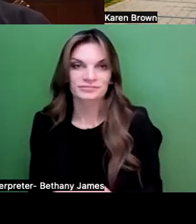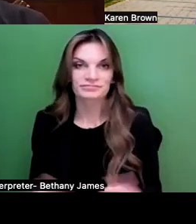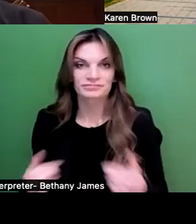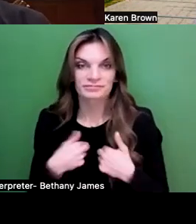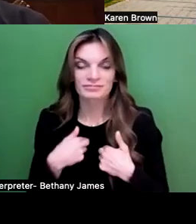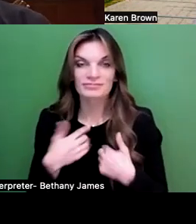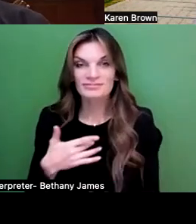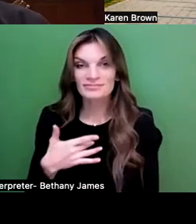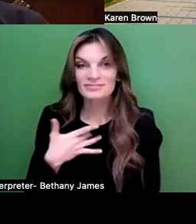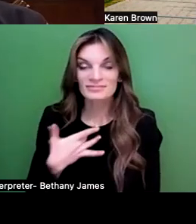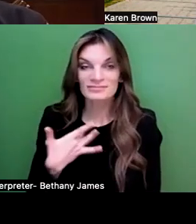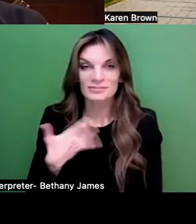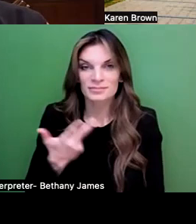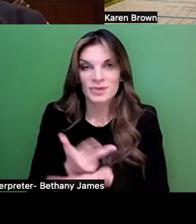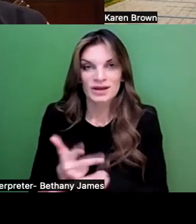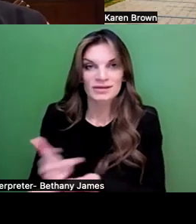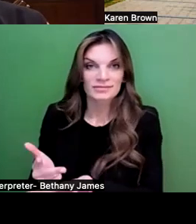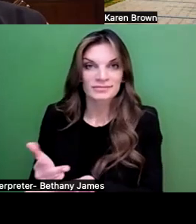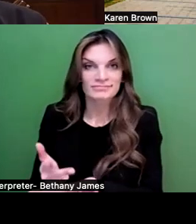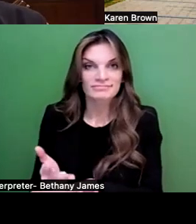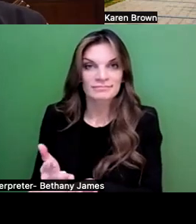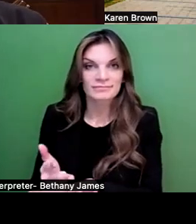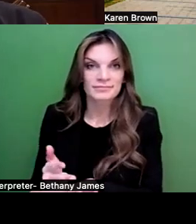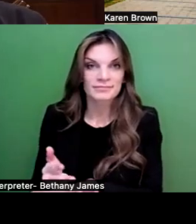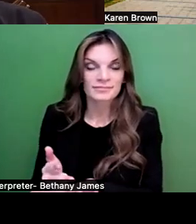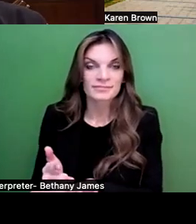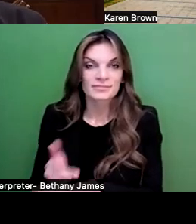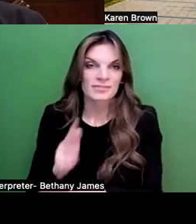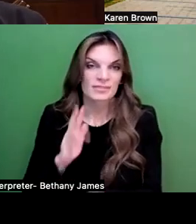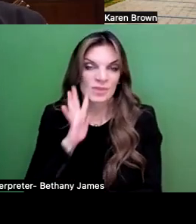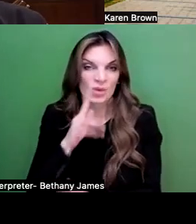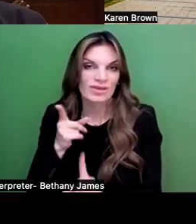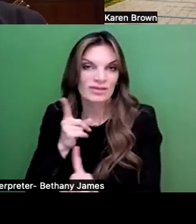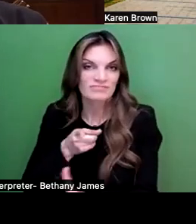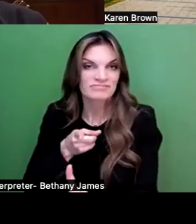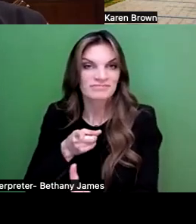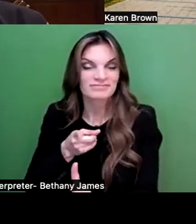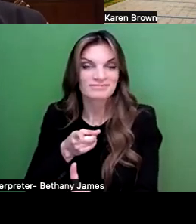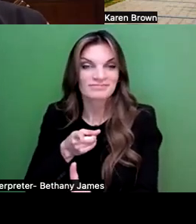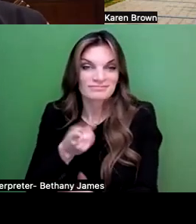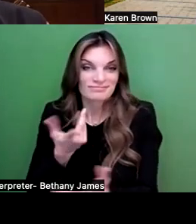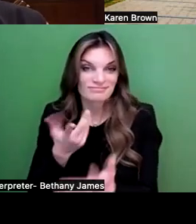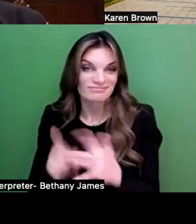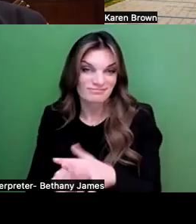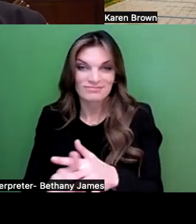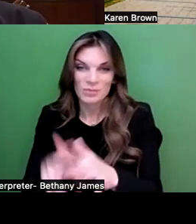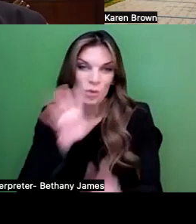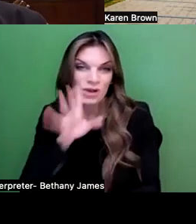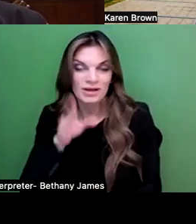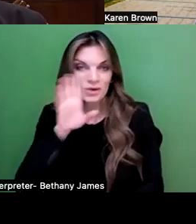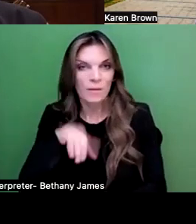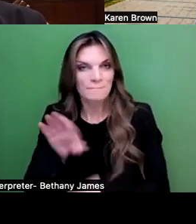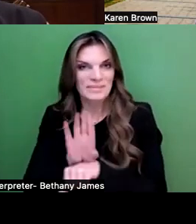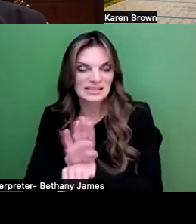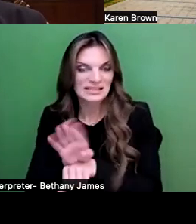that parking will always be an issue on busy days. Also,